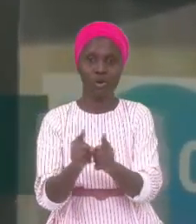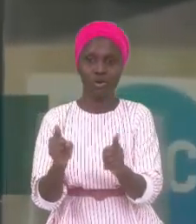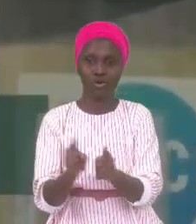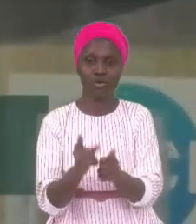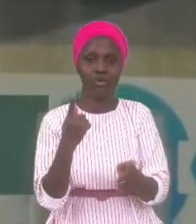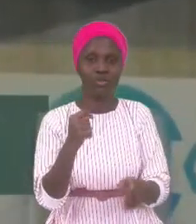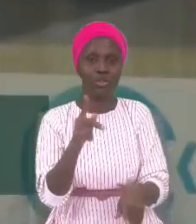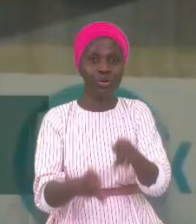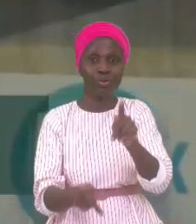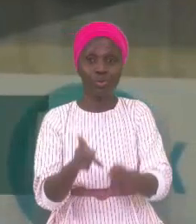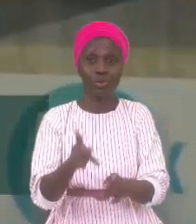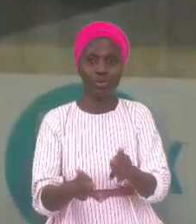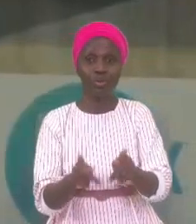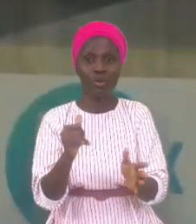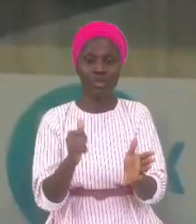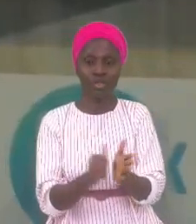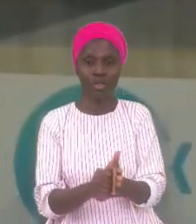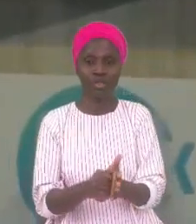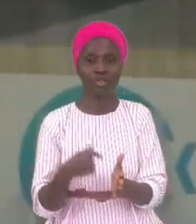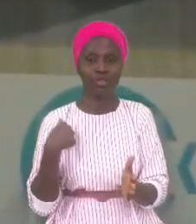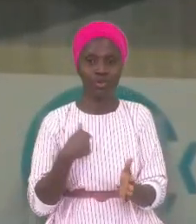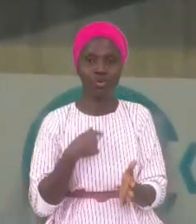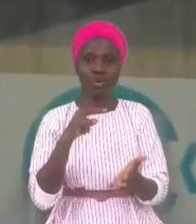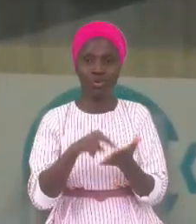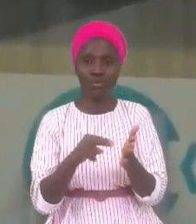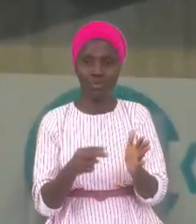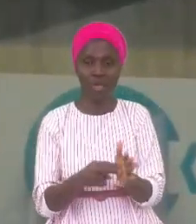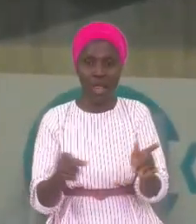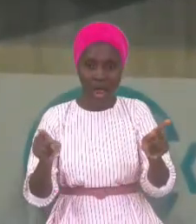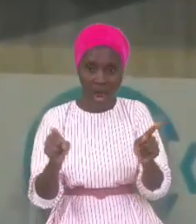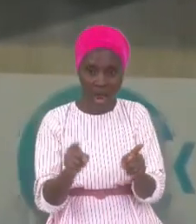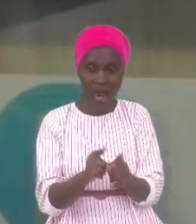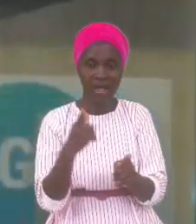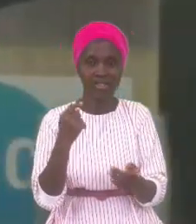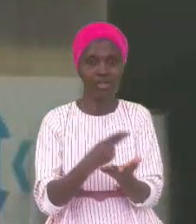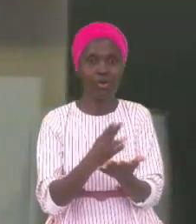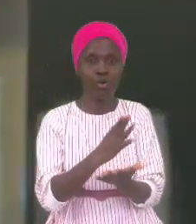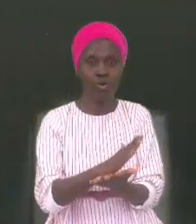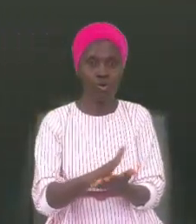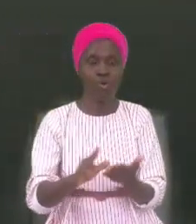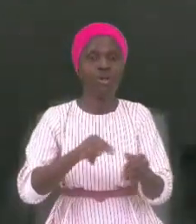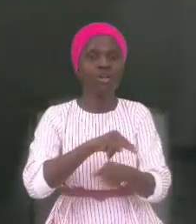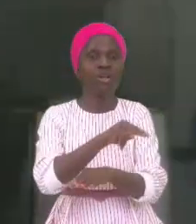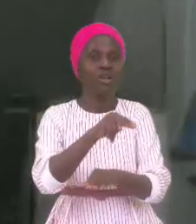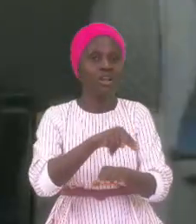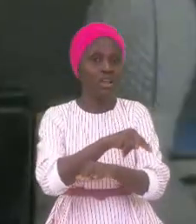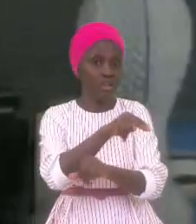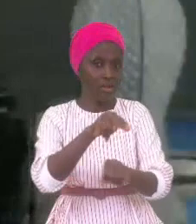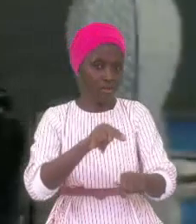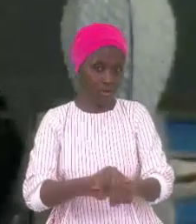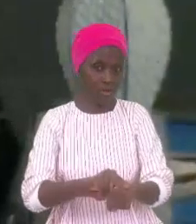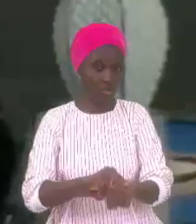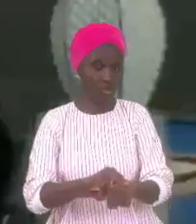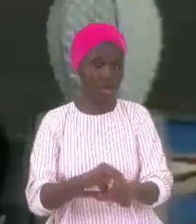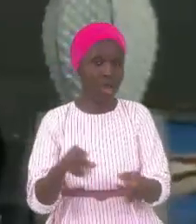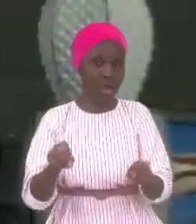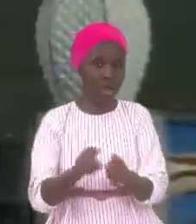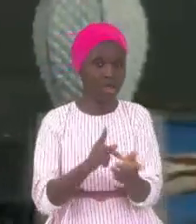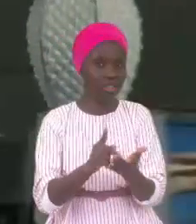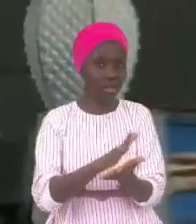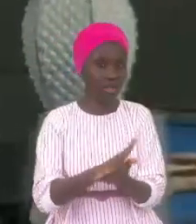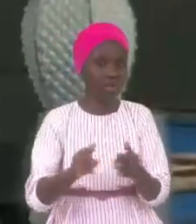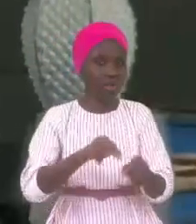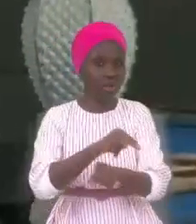people that will be referred to as a holy nation, as a pure nation, as a